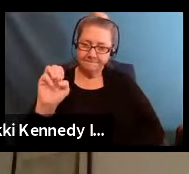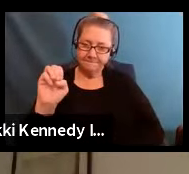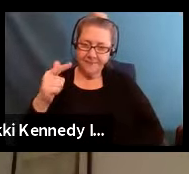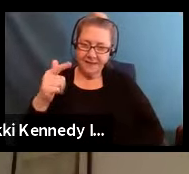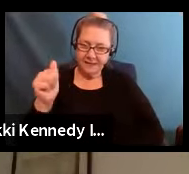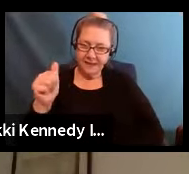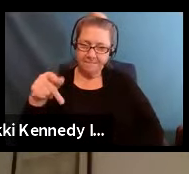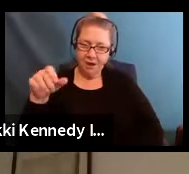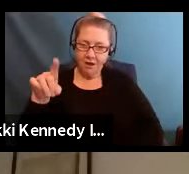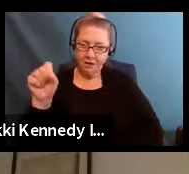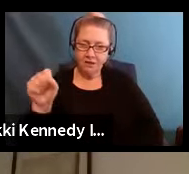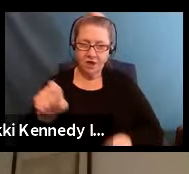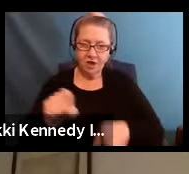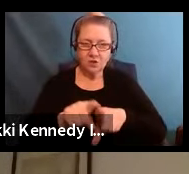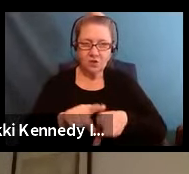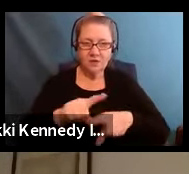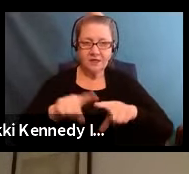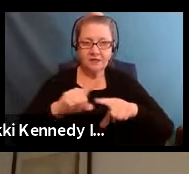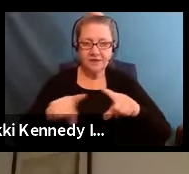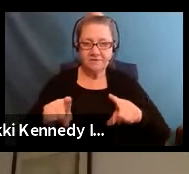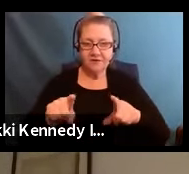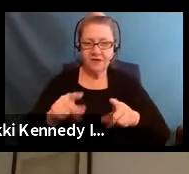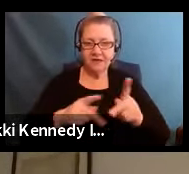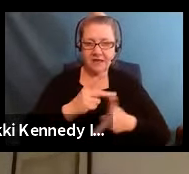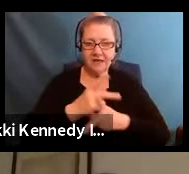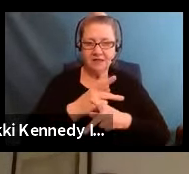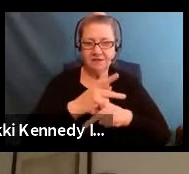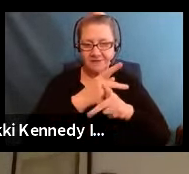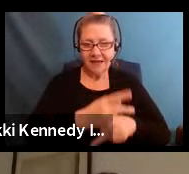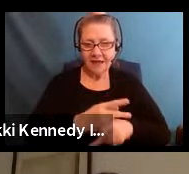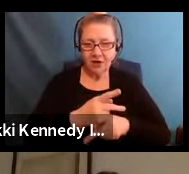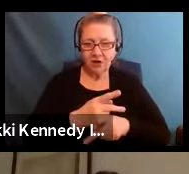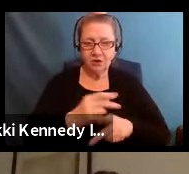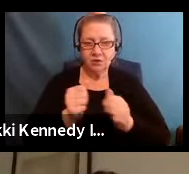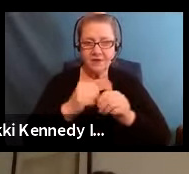sources of care as access points as well. And